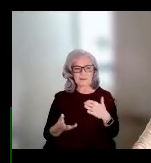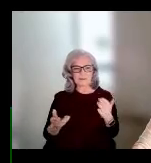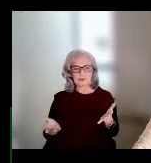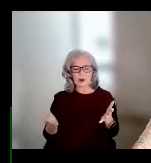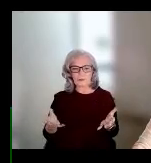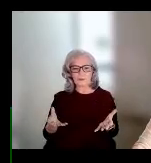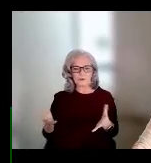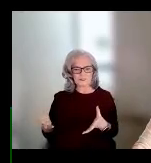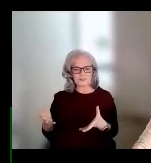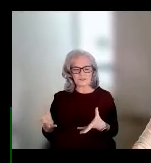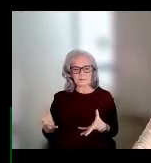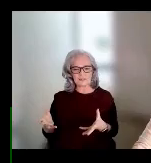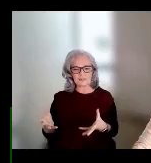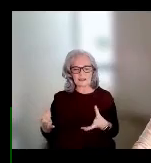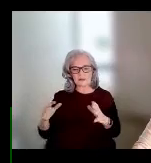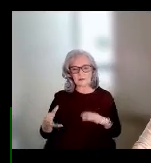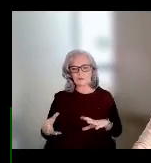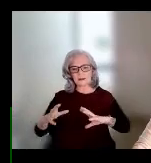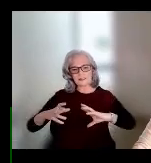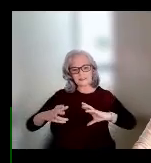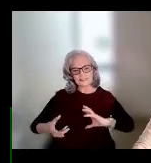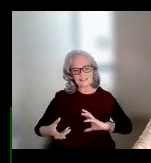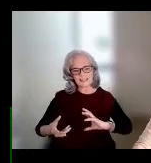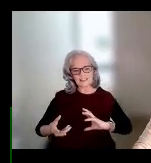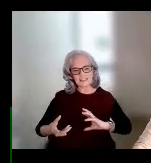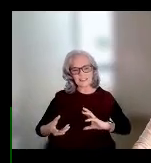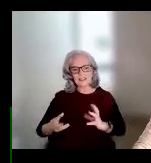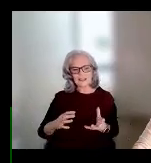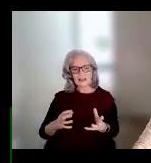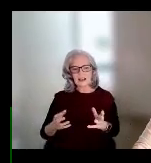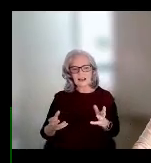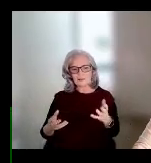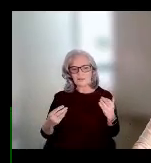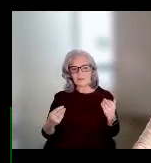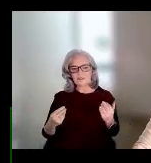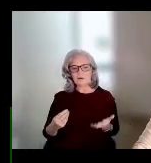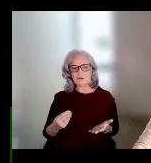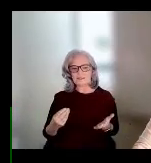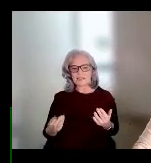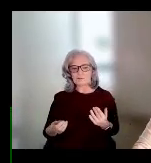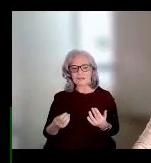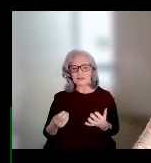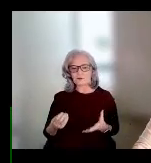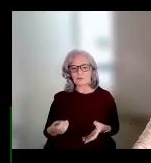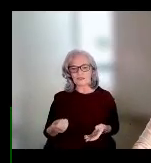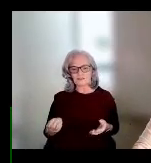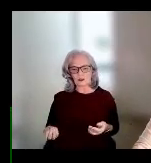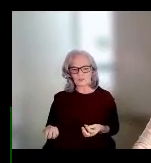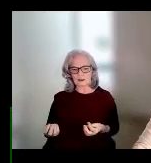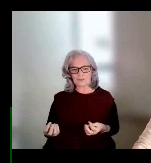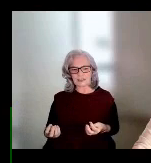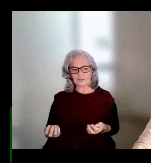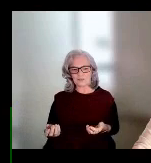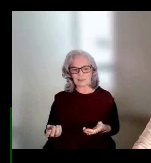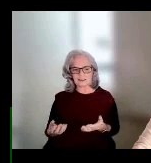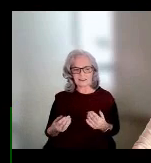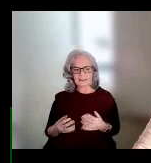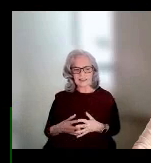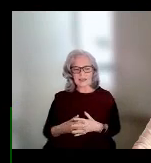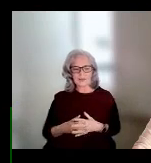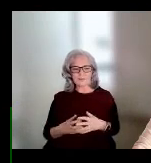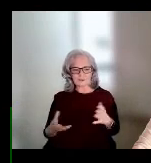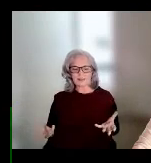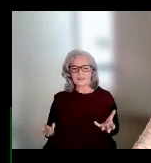rest of them, the whole person and family are incorporated into that care, and that there is enablement and quality of life coming out of